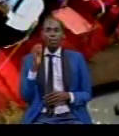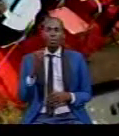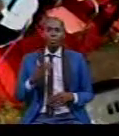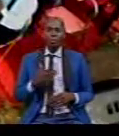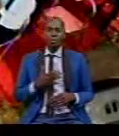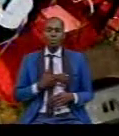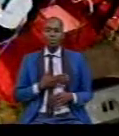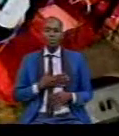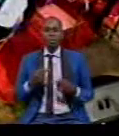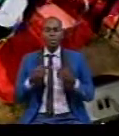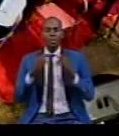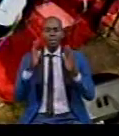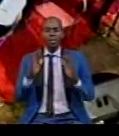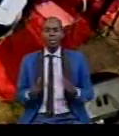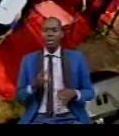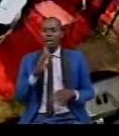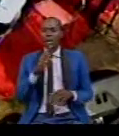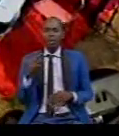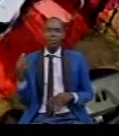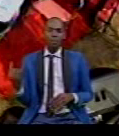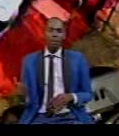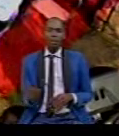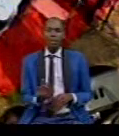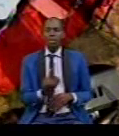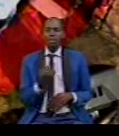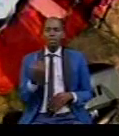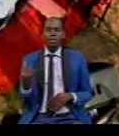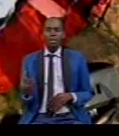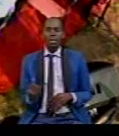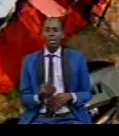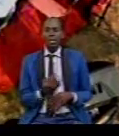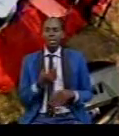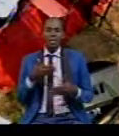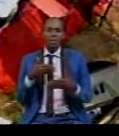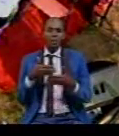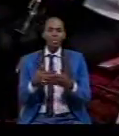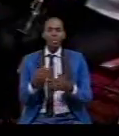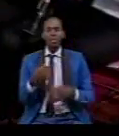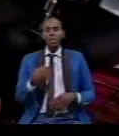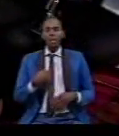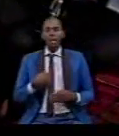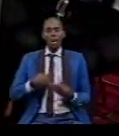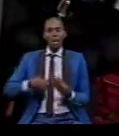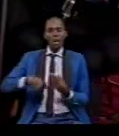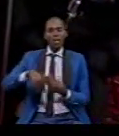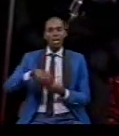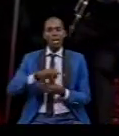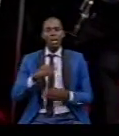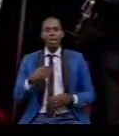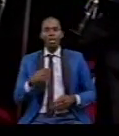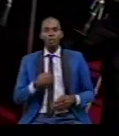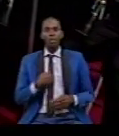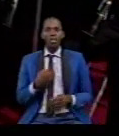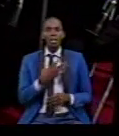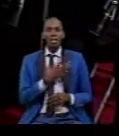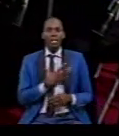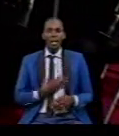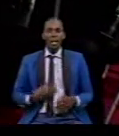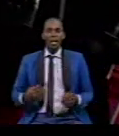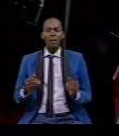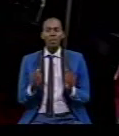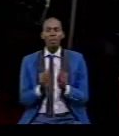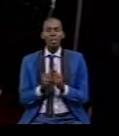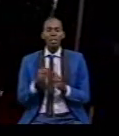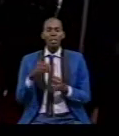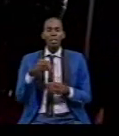verse 10, and ye are complete. Tonight, you are complete.